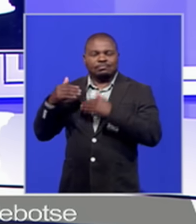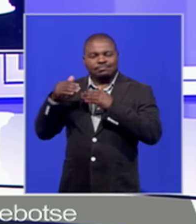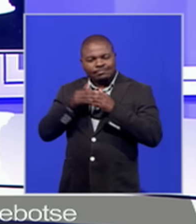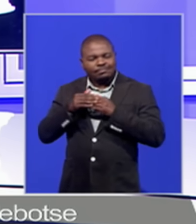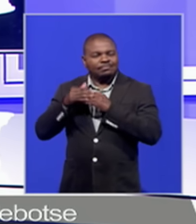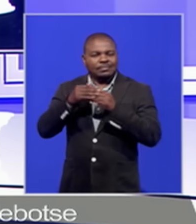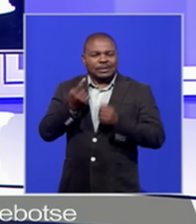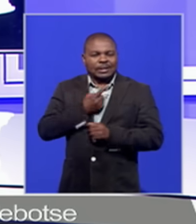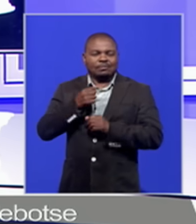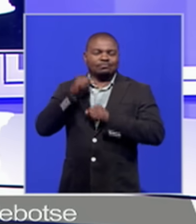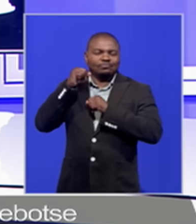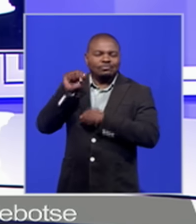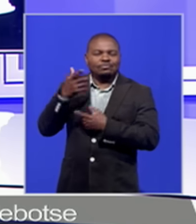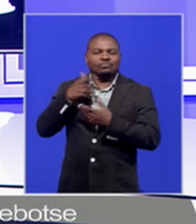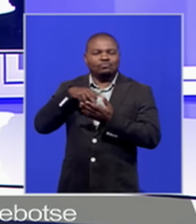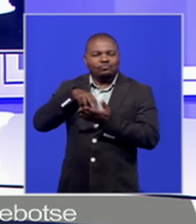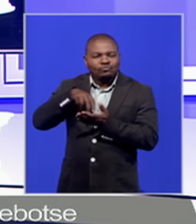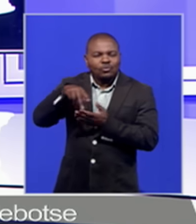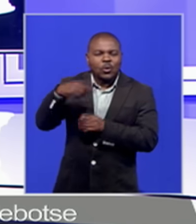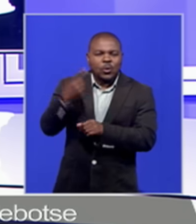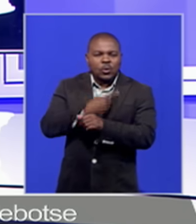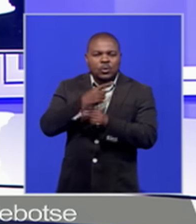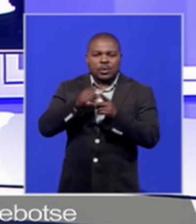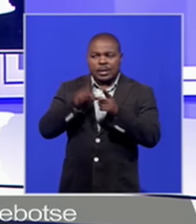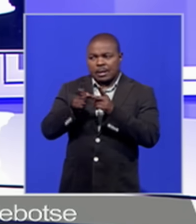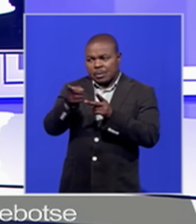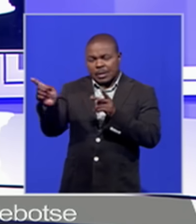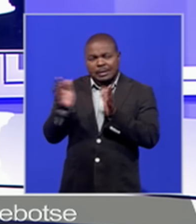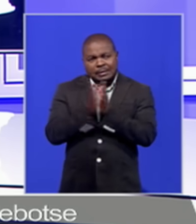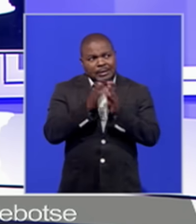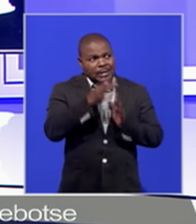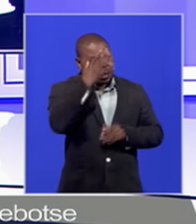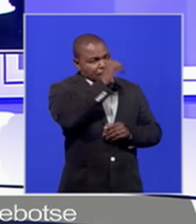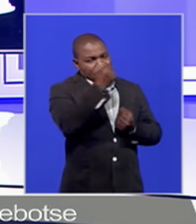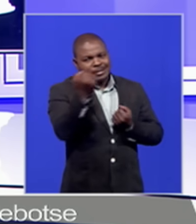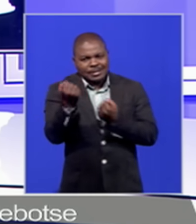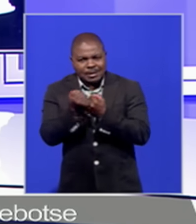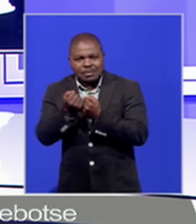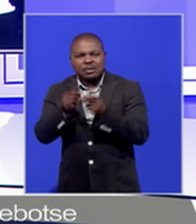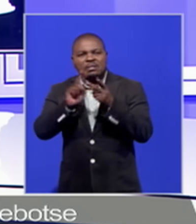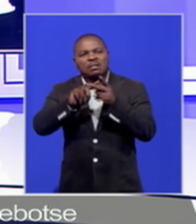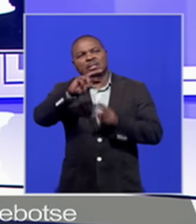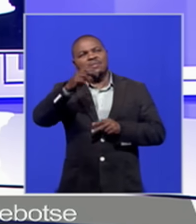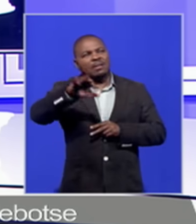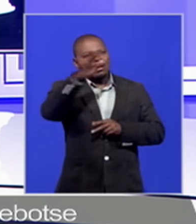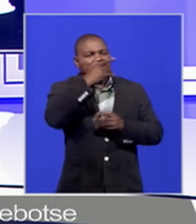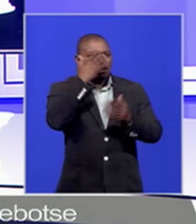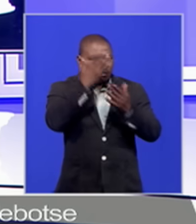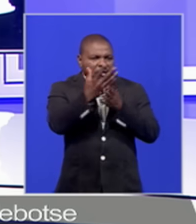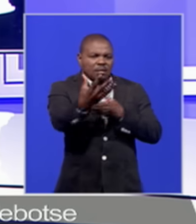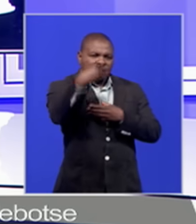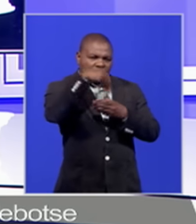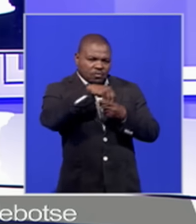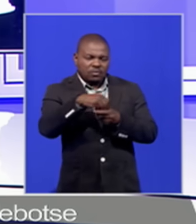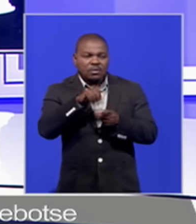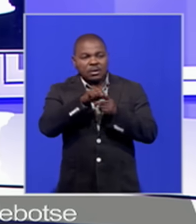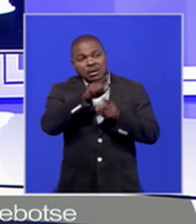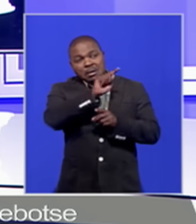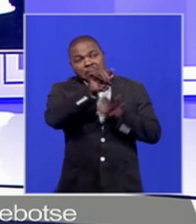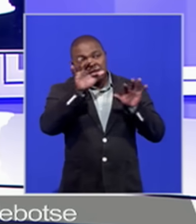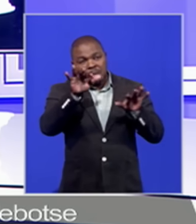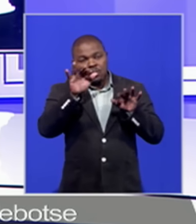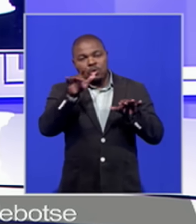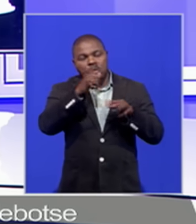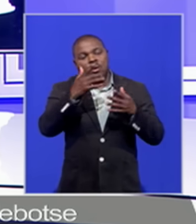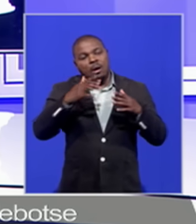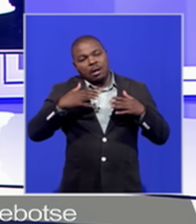bona. Barulagani ba ipeleditše go mmušo go thekga lesolo le go fitlelela badudi metseng yeo e fapanego le go lemoša setšhaba ka ditlhotlho tša lephelo